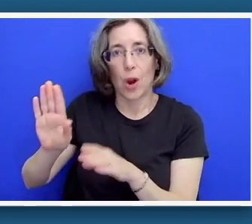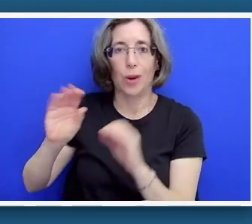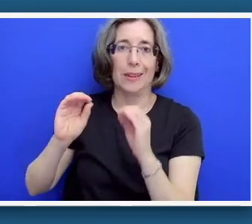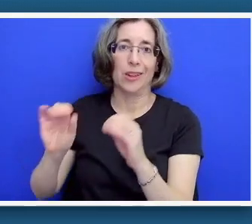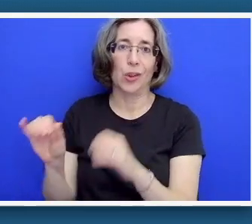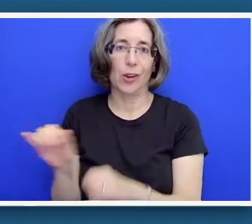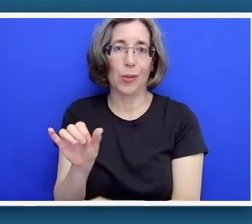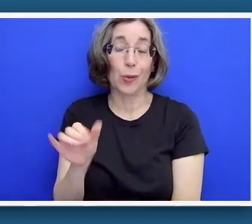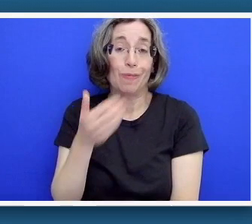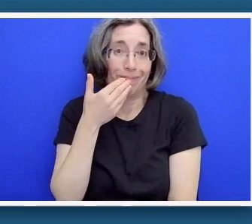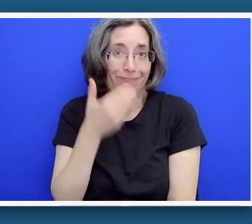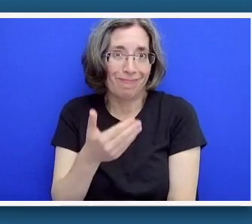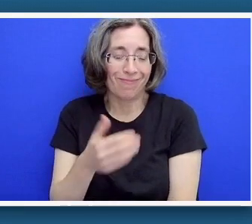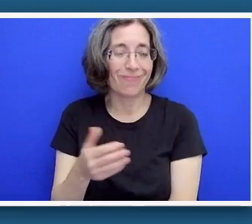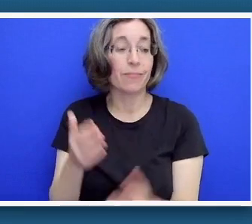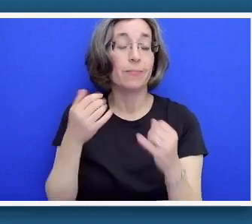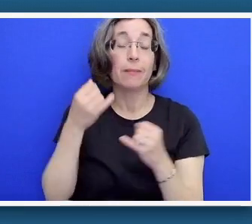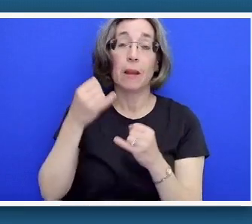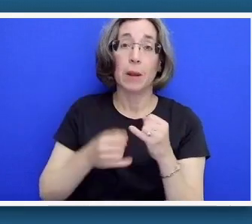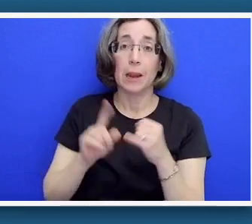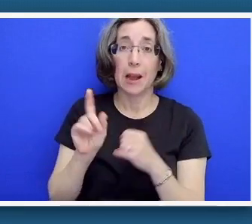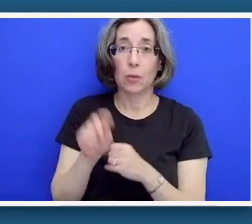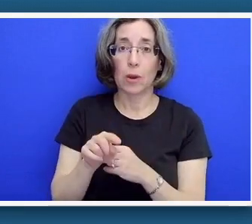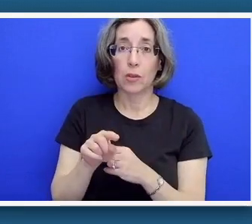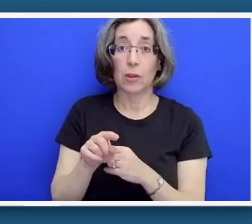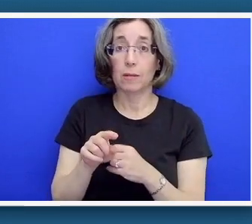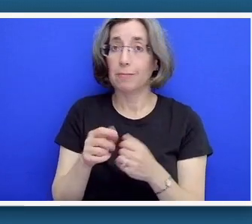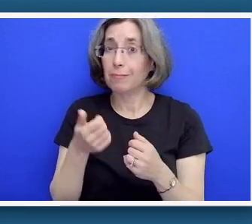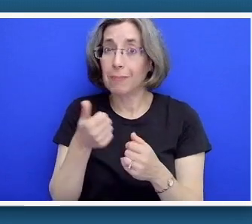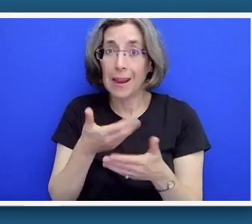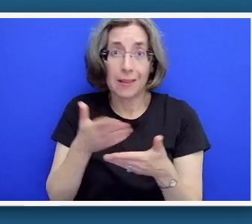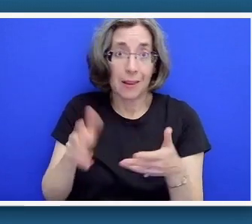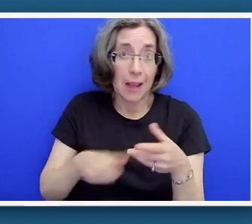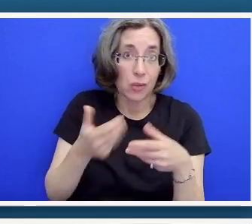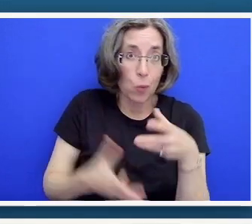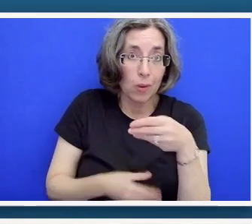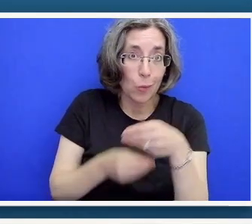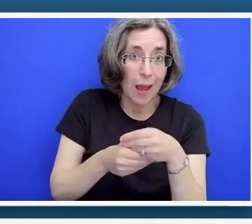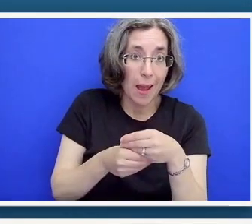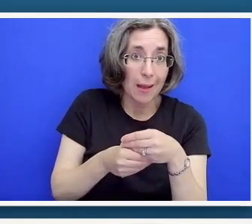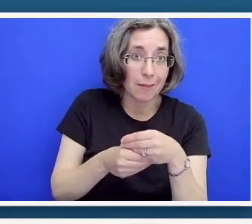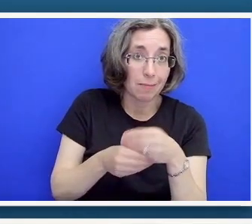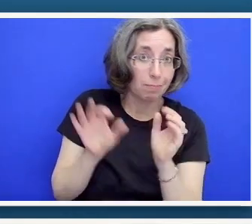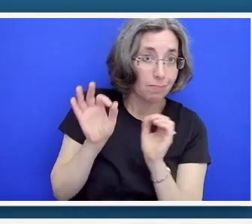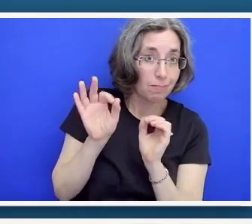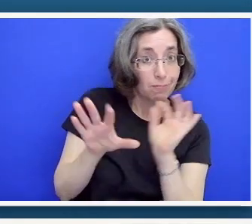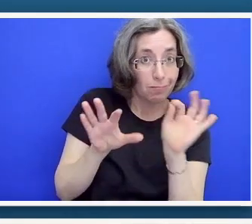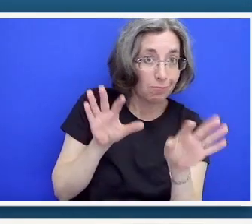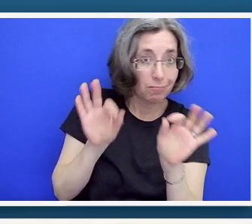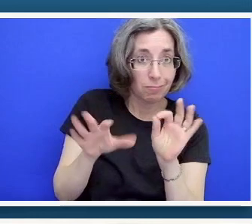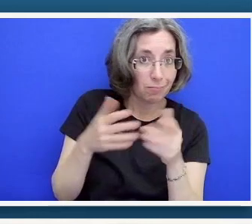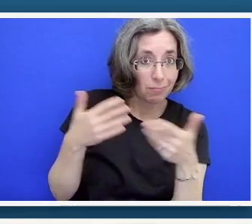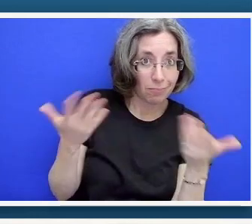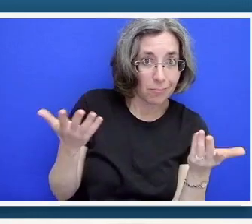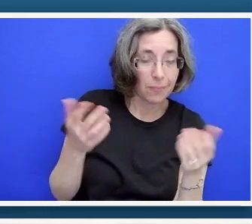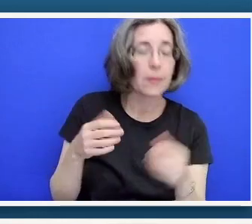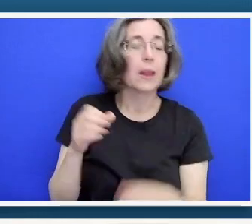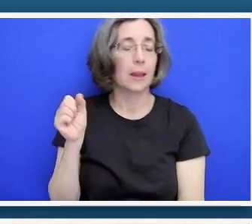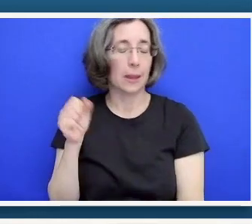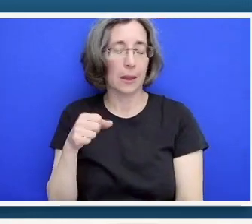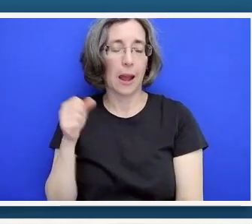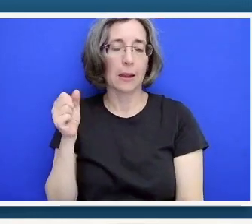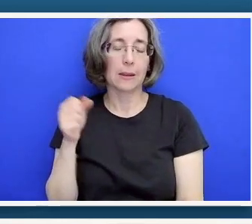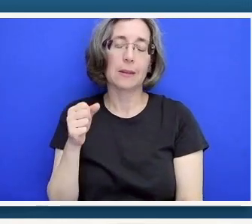last question for you is, do you have any final tips you'd like to share with us? Yes, I would say take